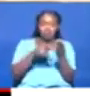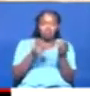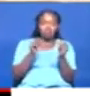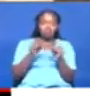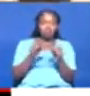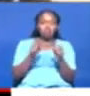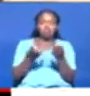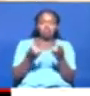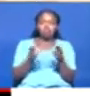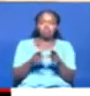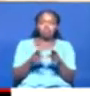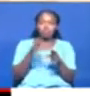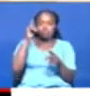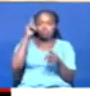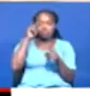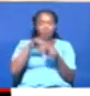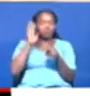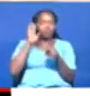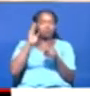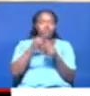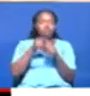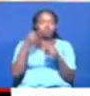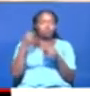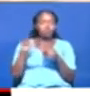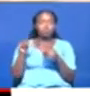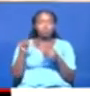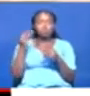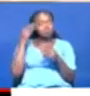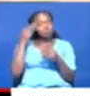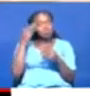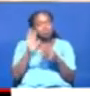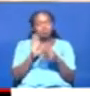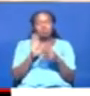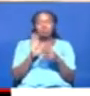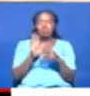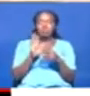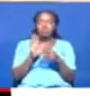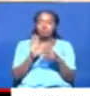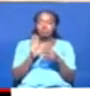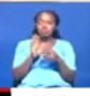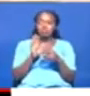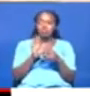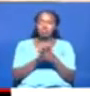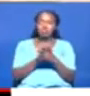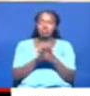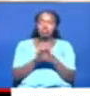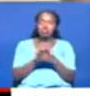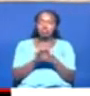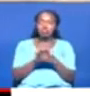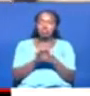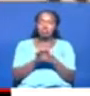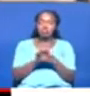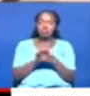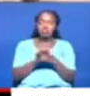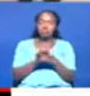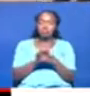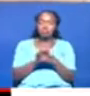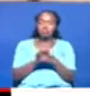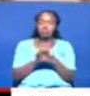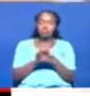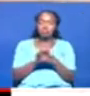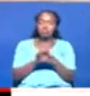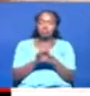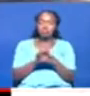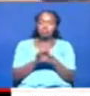place until we hear from them. I may not really give any concrete response. In